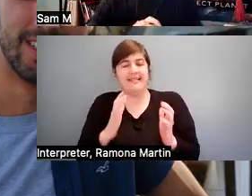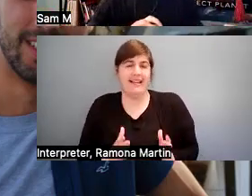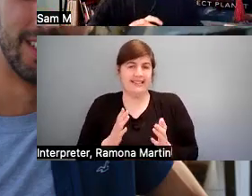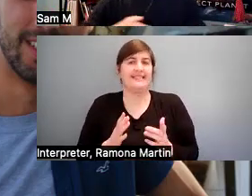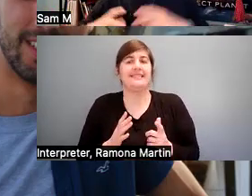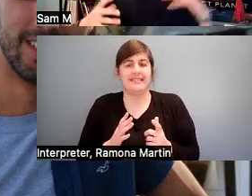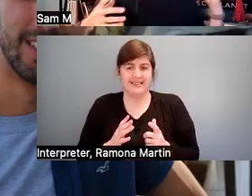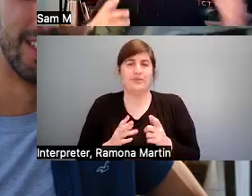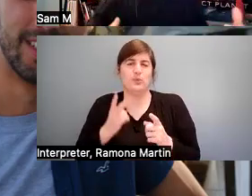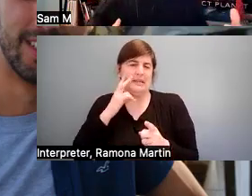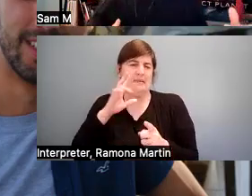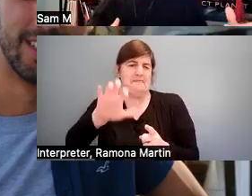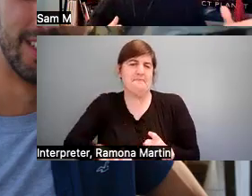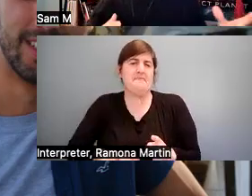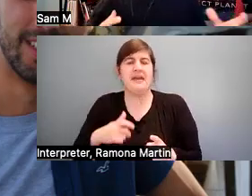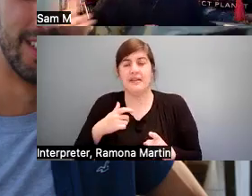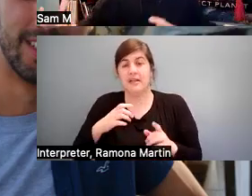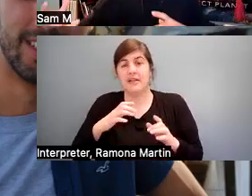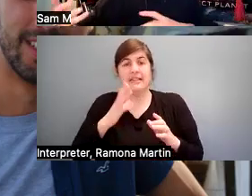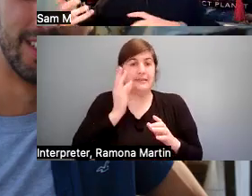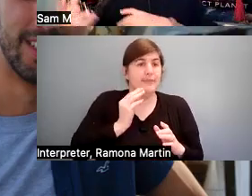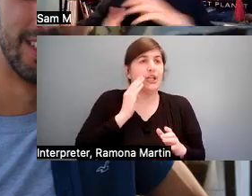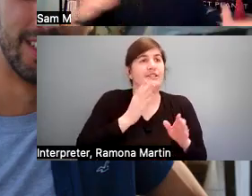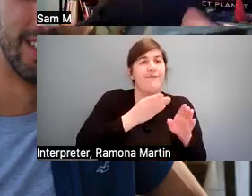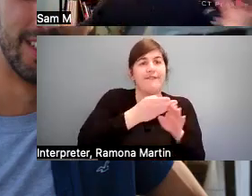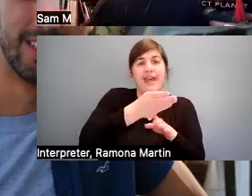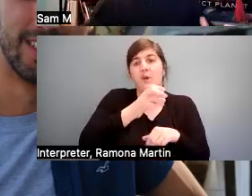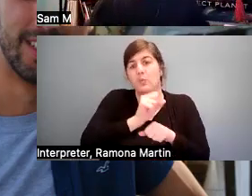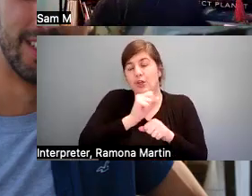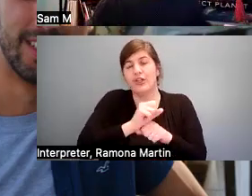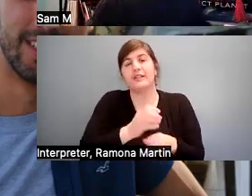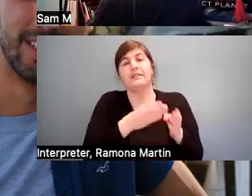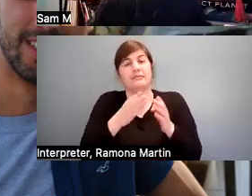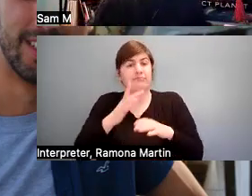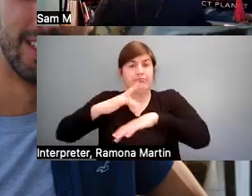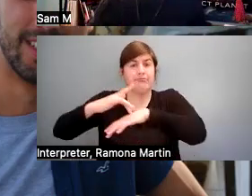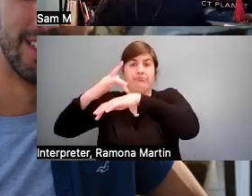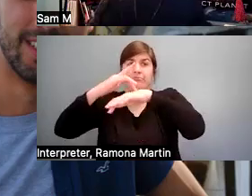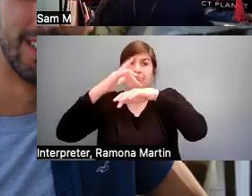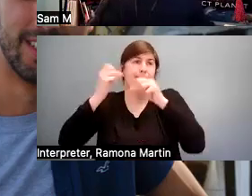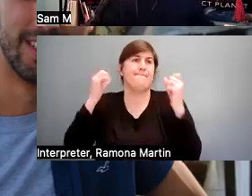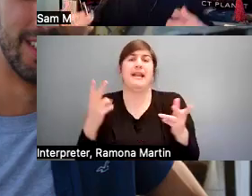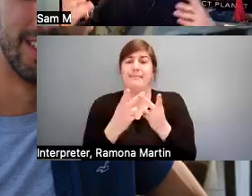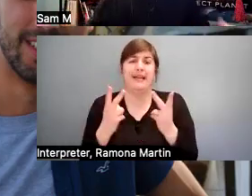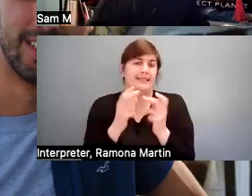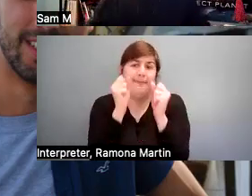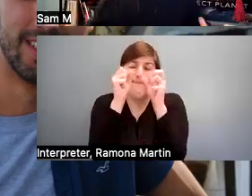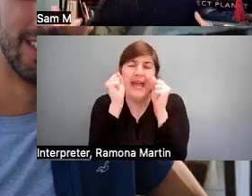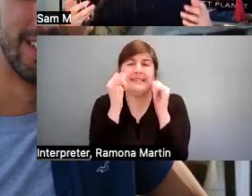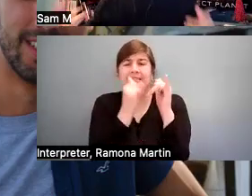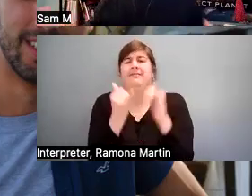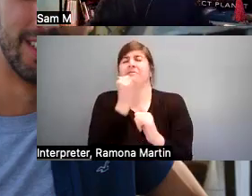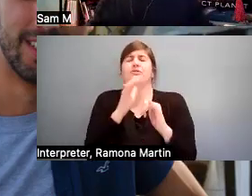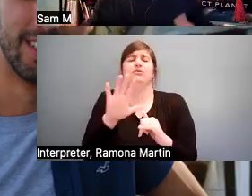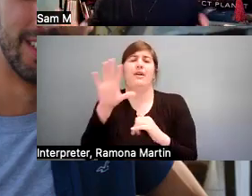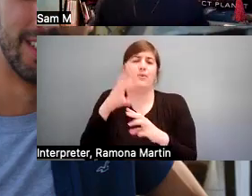slide there. You get to go and do field work. You get to work with samples from amazing places around the world. It allows you to travel and